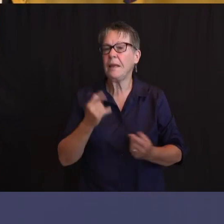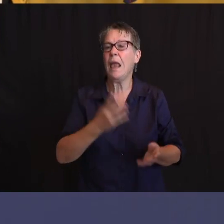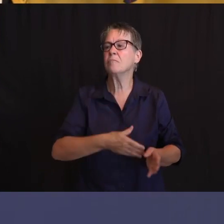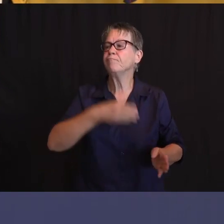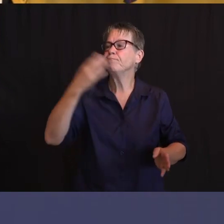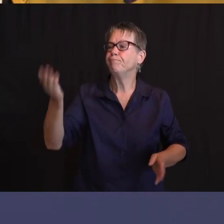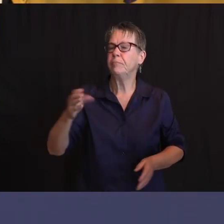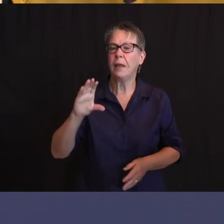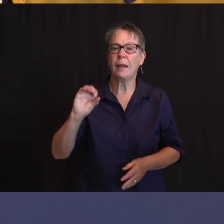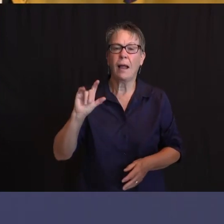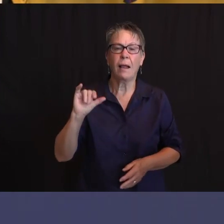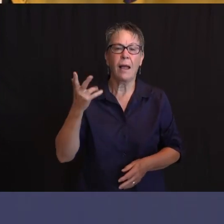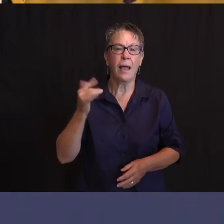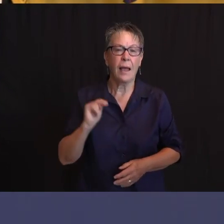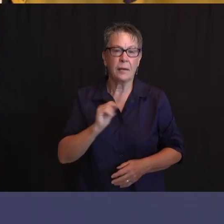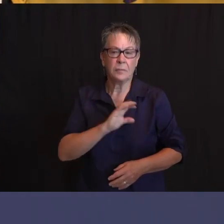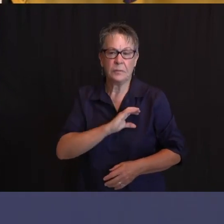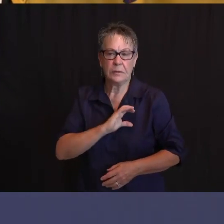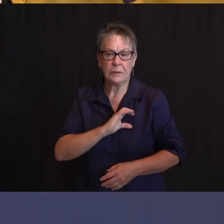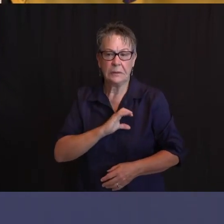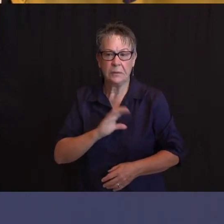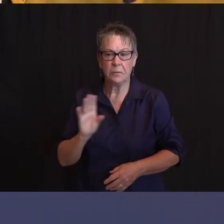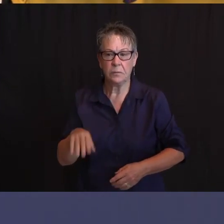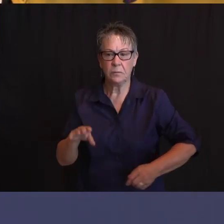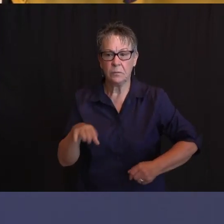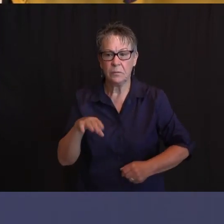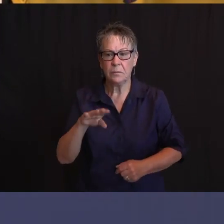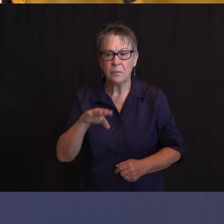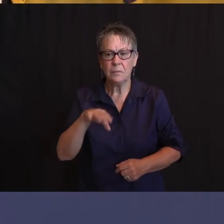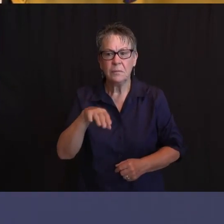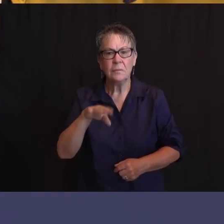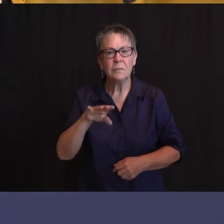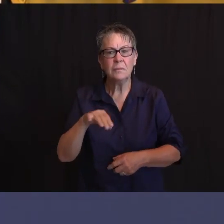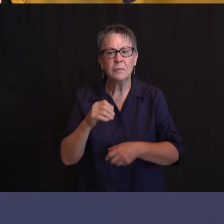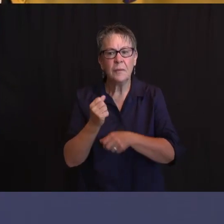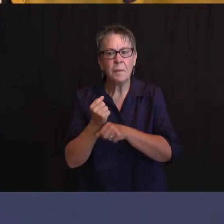COVID cases among the Mets. So this is, no one's immune to this